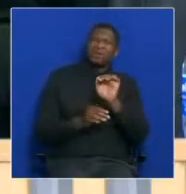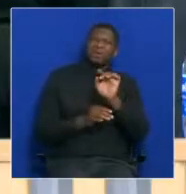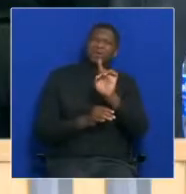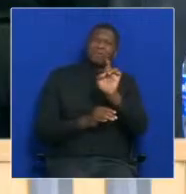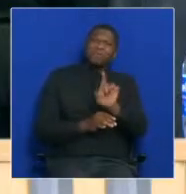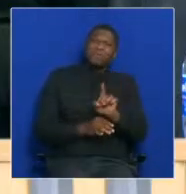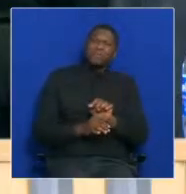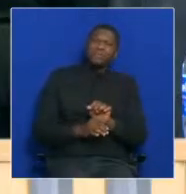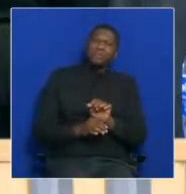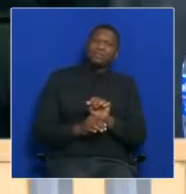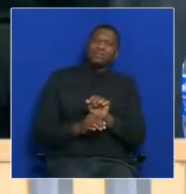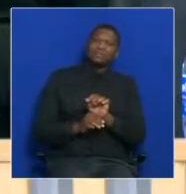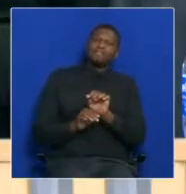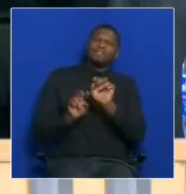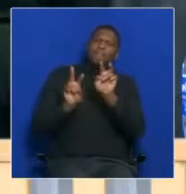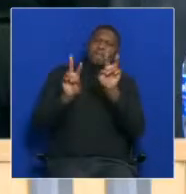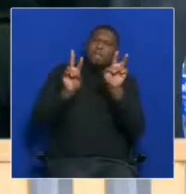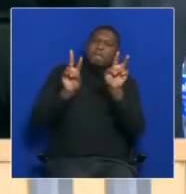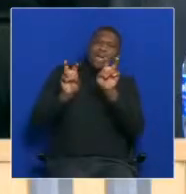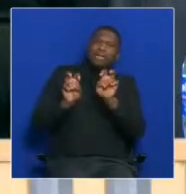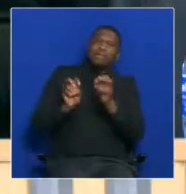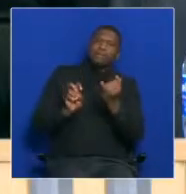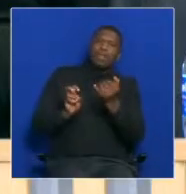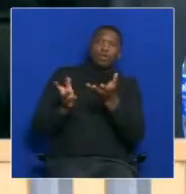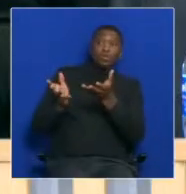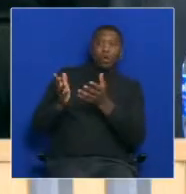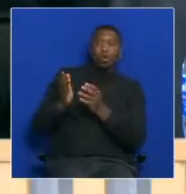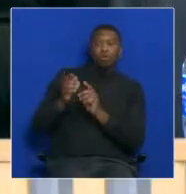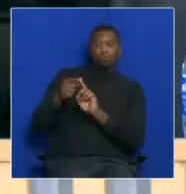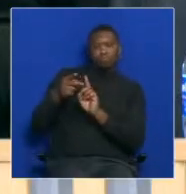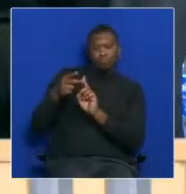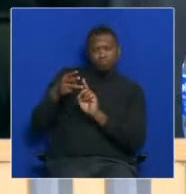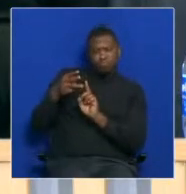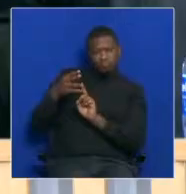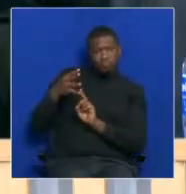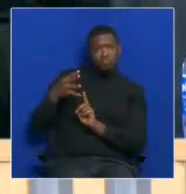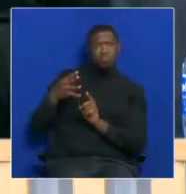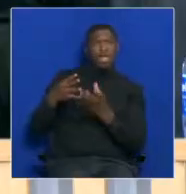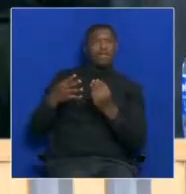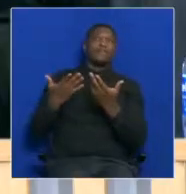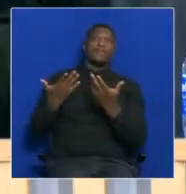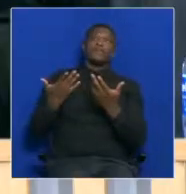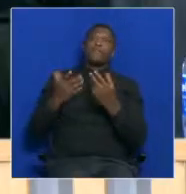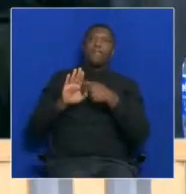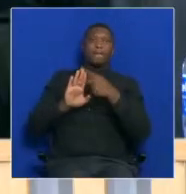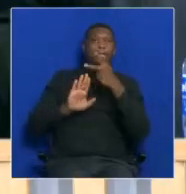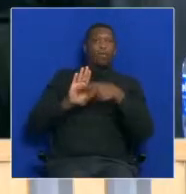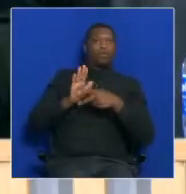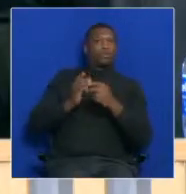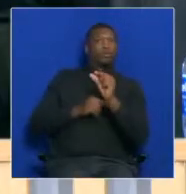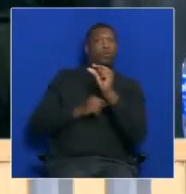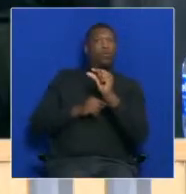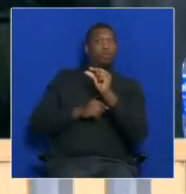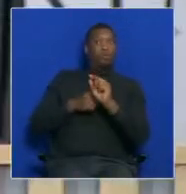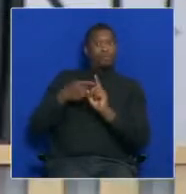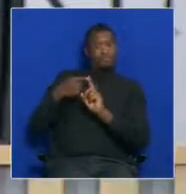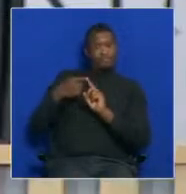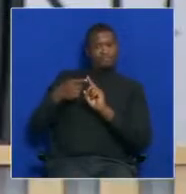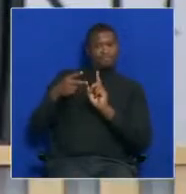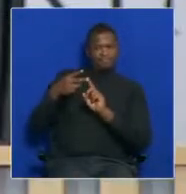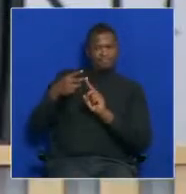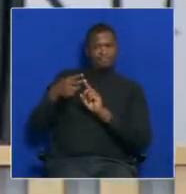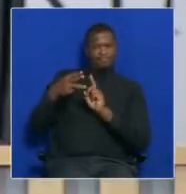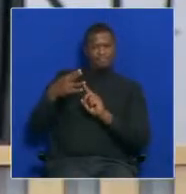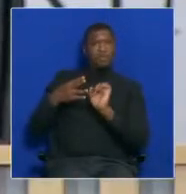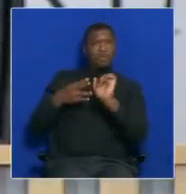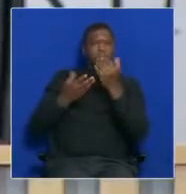matters such as this, where there's a Project Golden, you know nothing about it, it's the ID's matter, she has